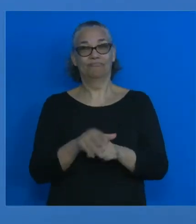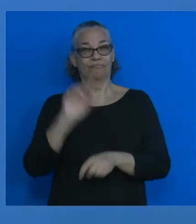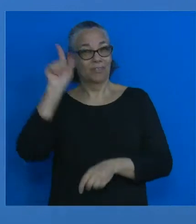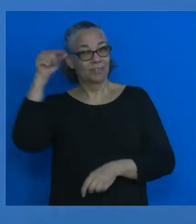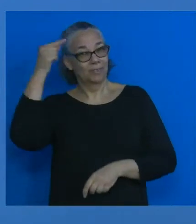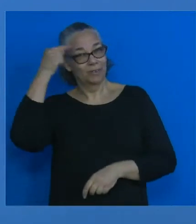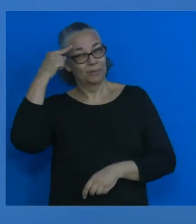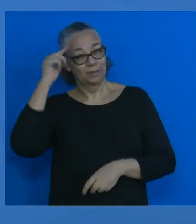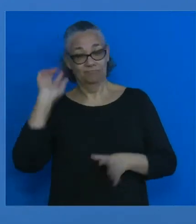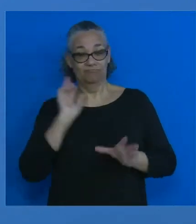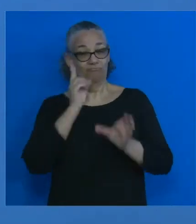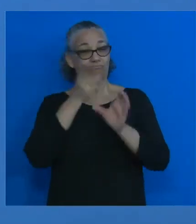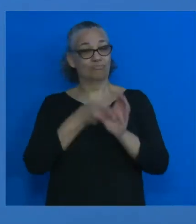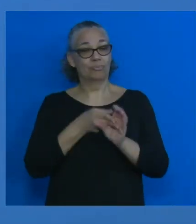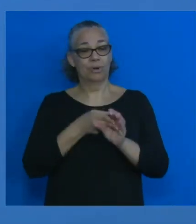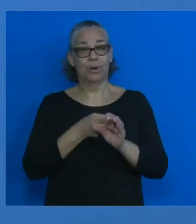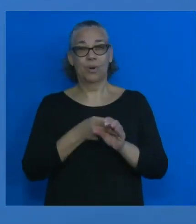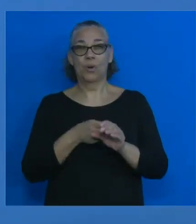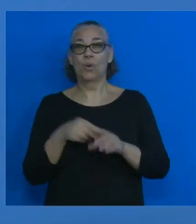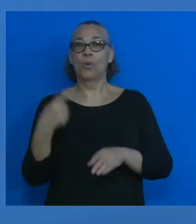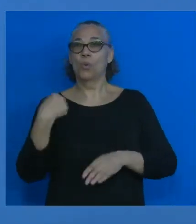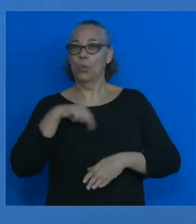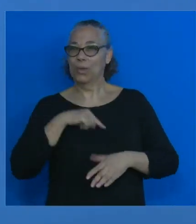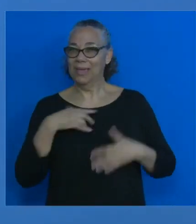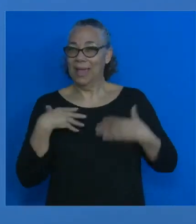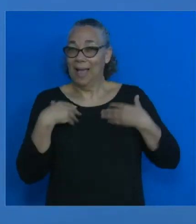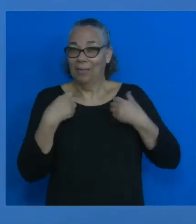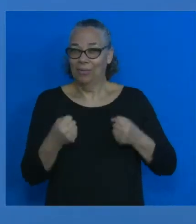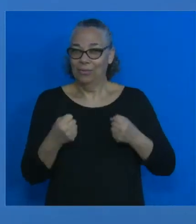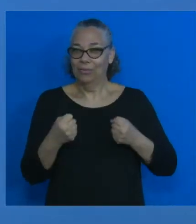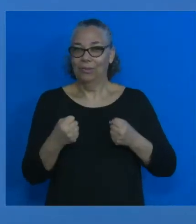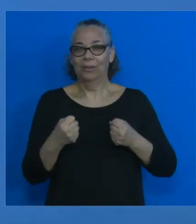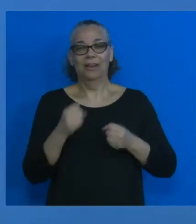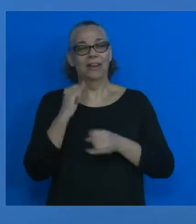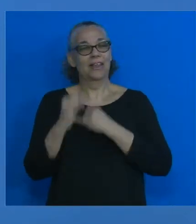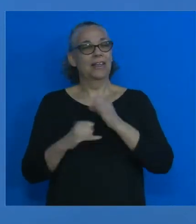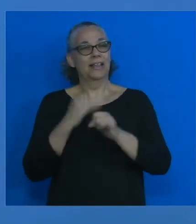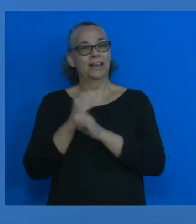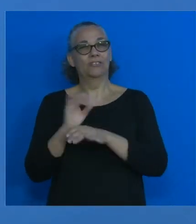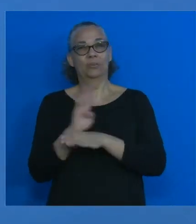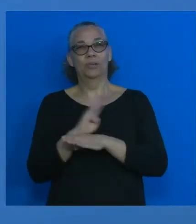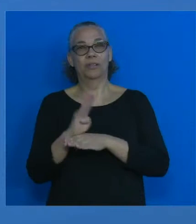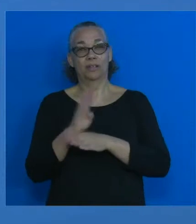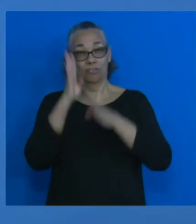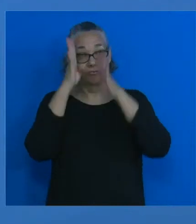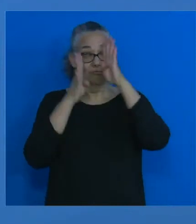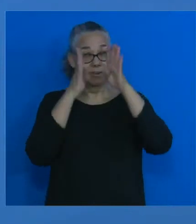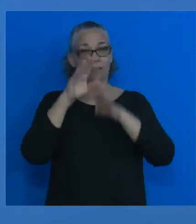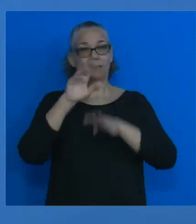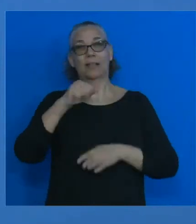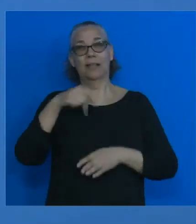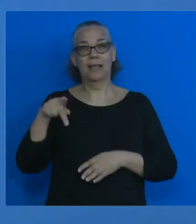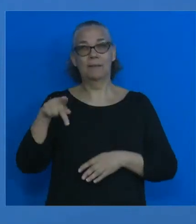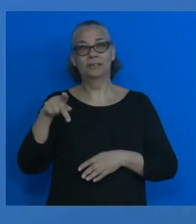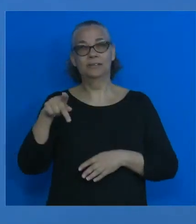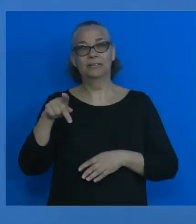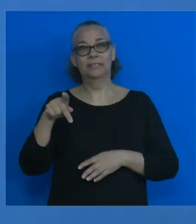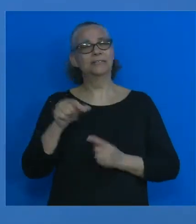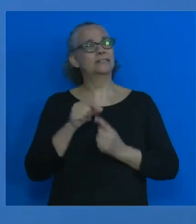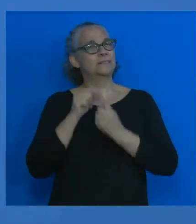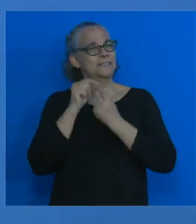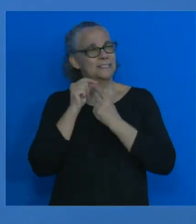We Health, an international public benefit corporation that created the We Health Bermuda app, to